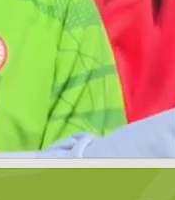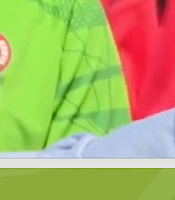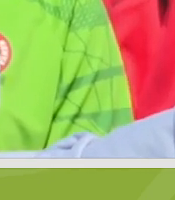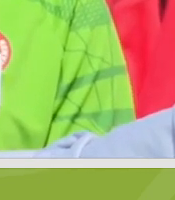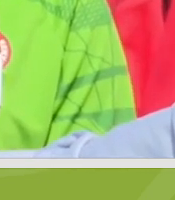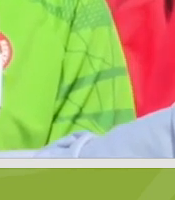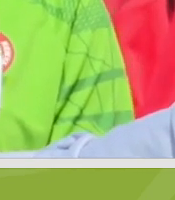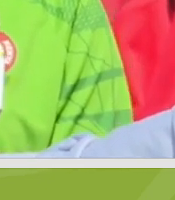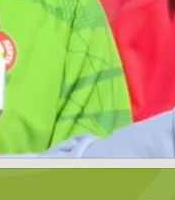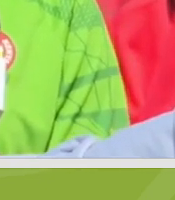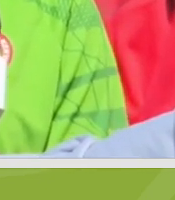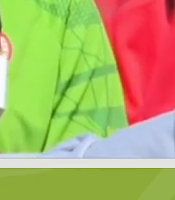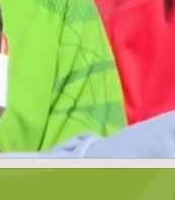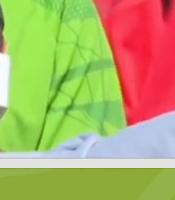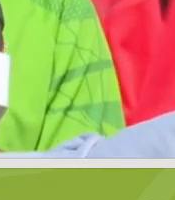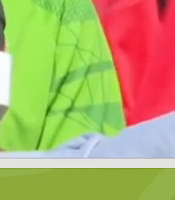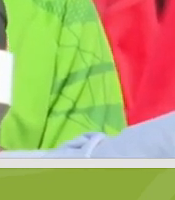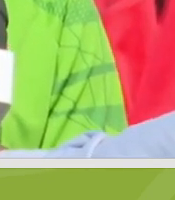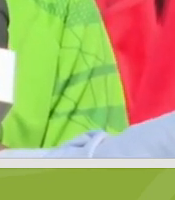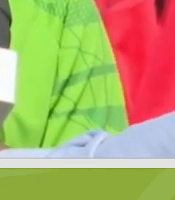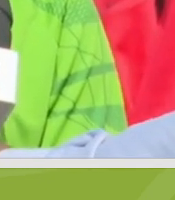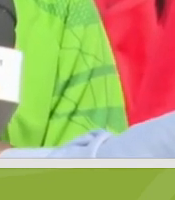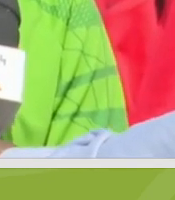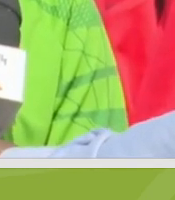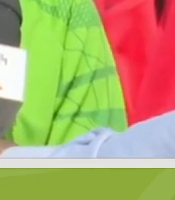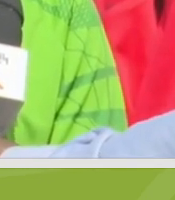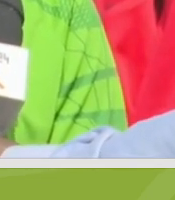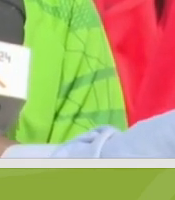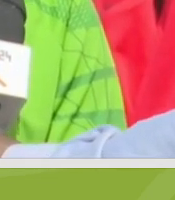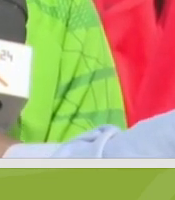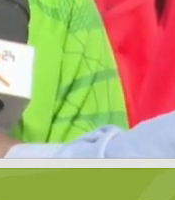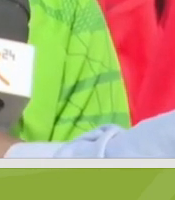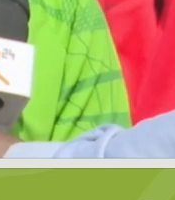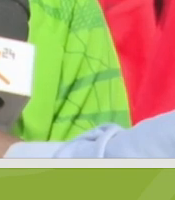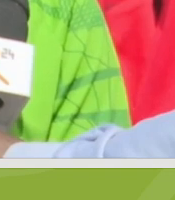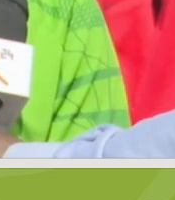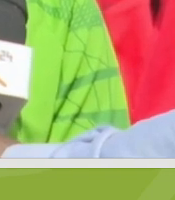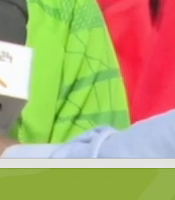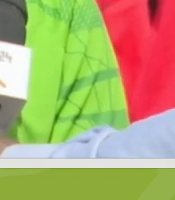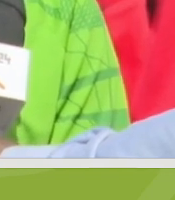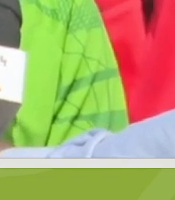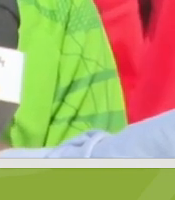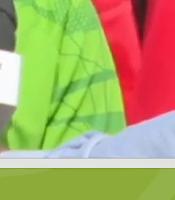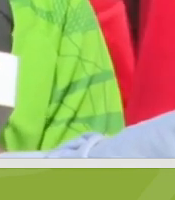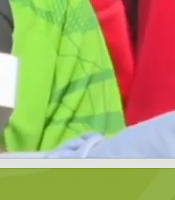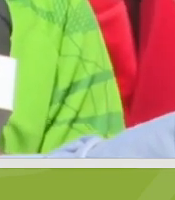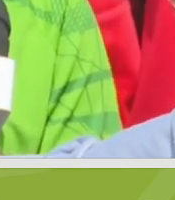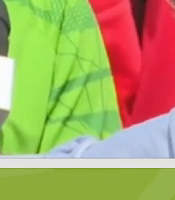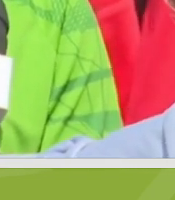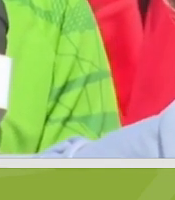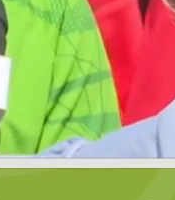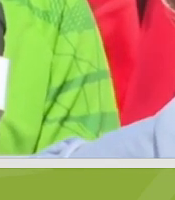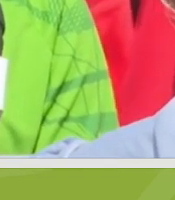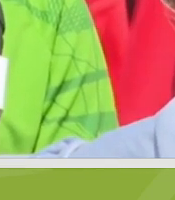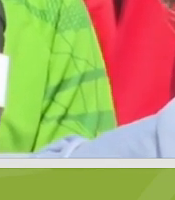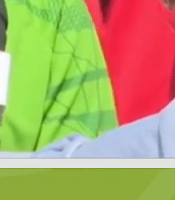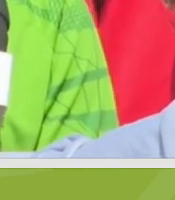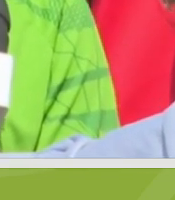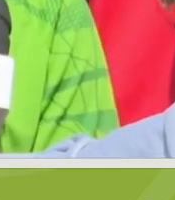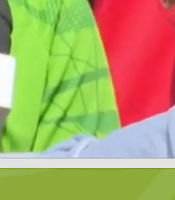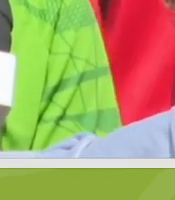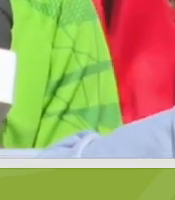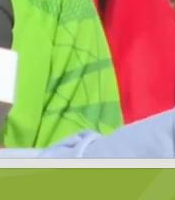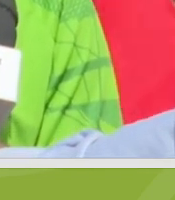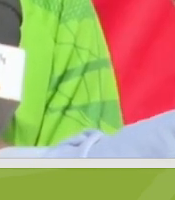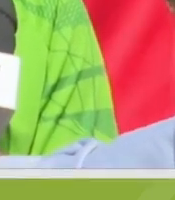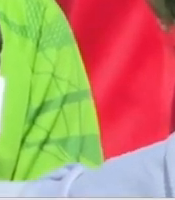mentally to ensure that we do not judge them based on the previous results, but what we can actually give at that